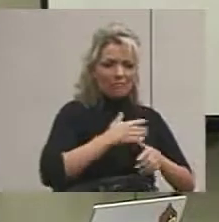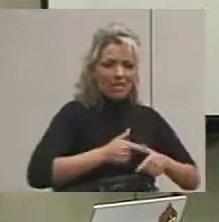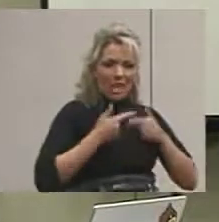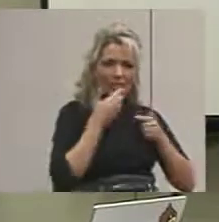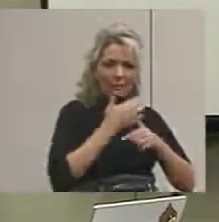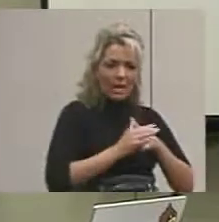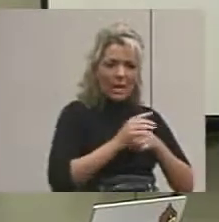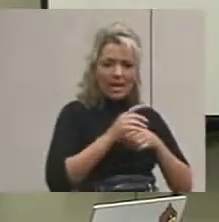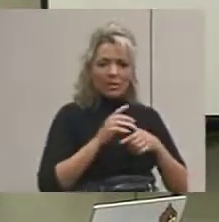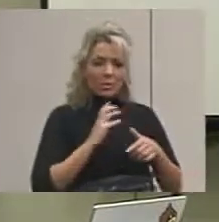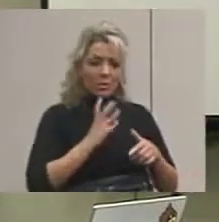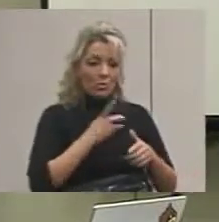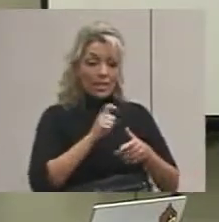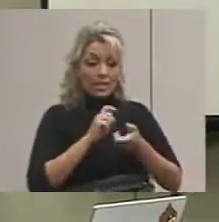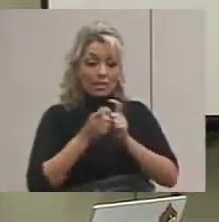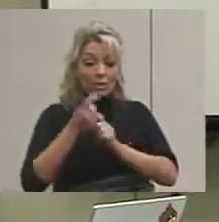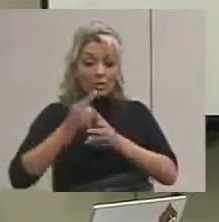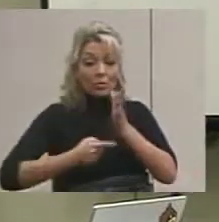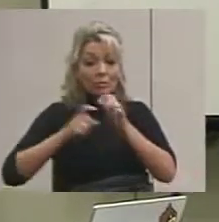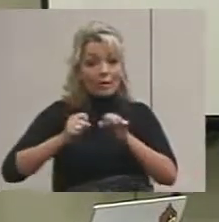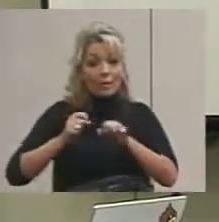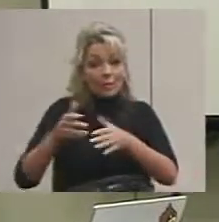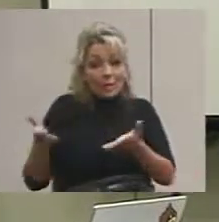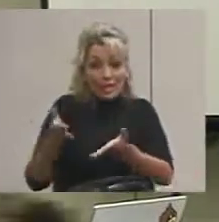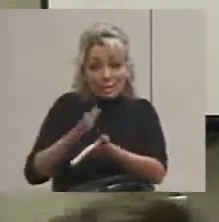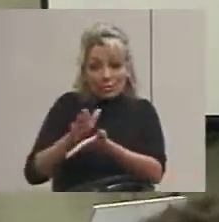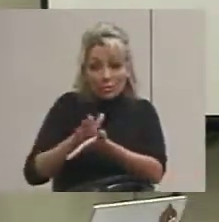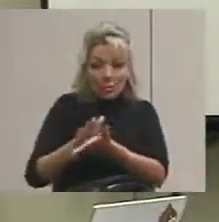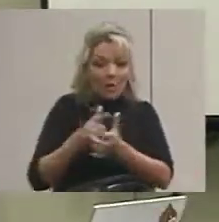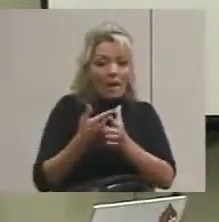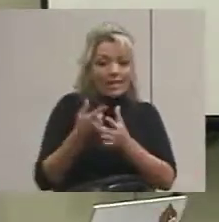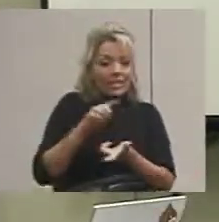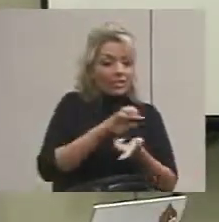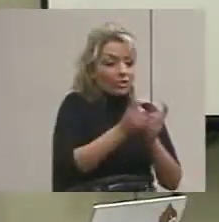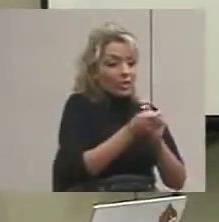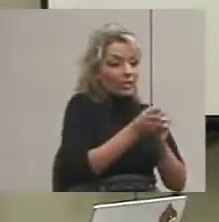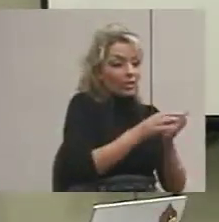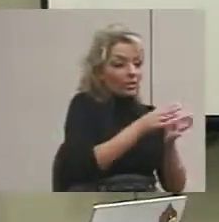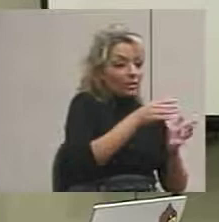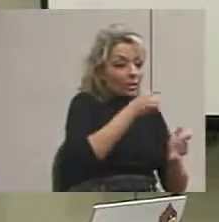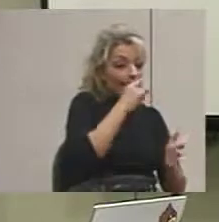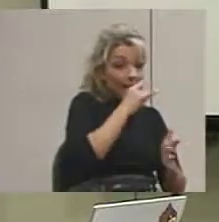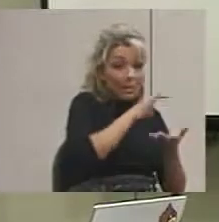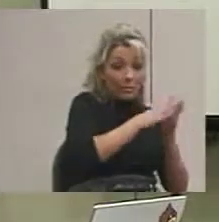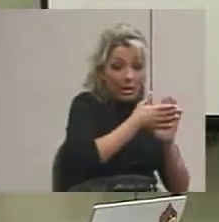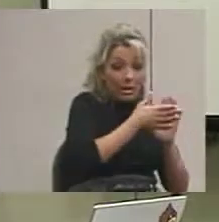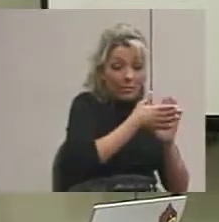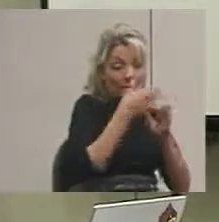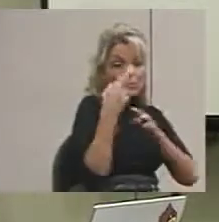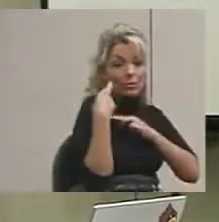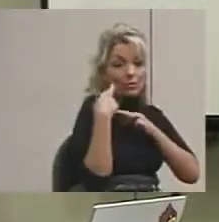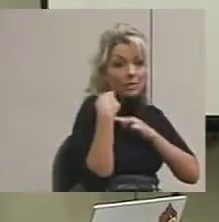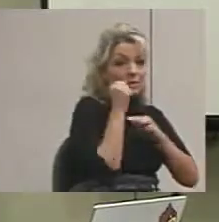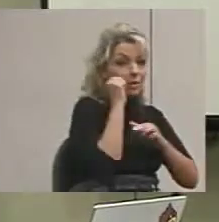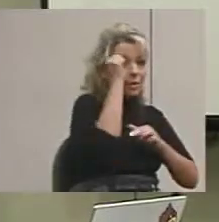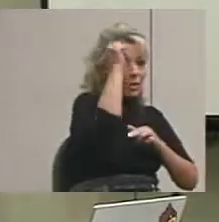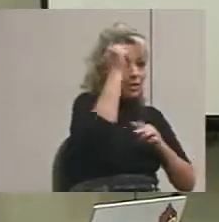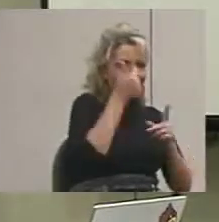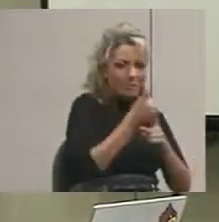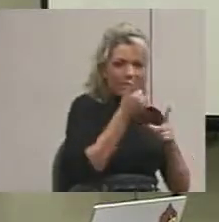have to change what we can change at school and get this kid to be a responsible adult and into society, because he's a really smart kid, very smart